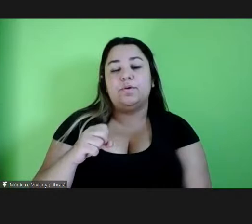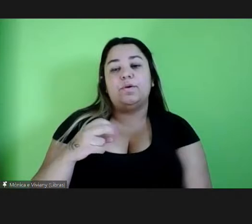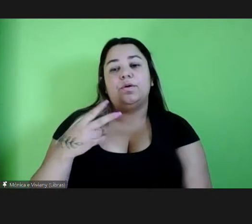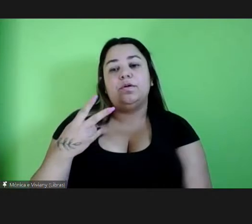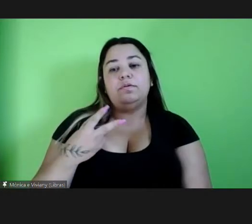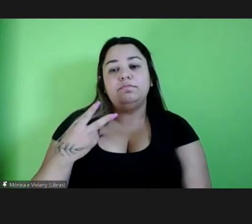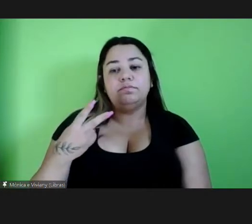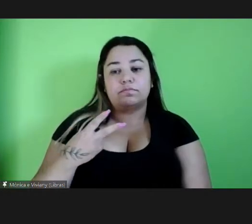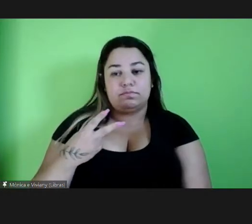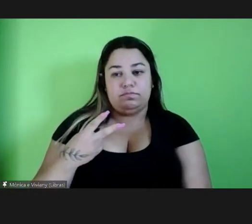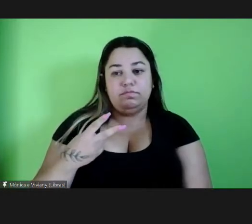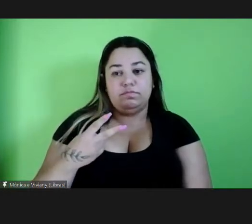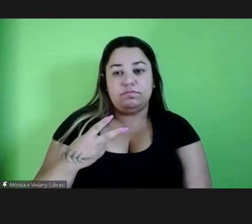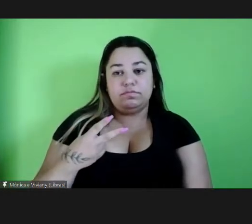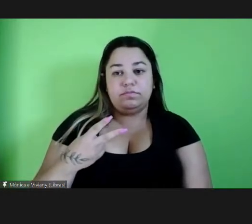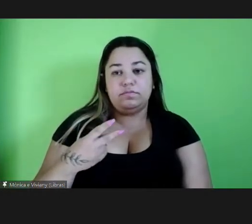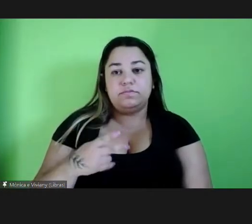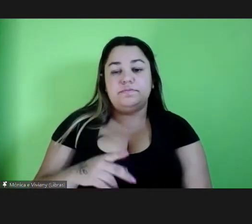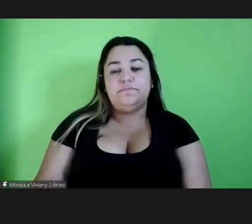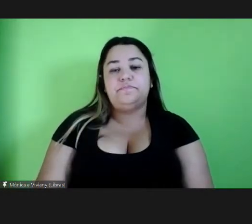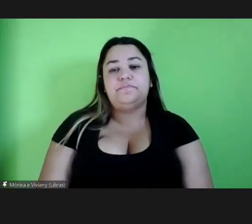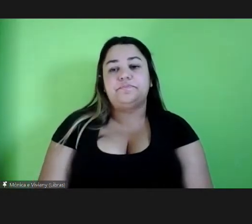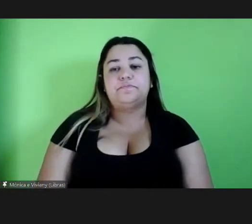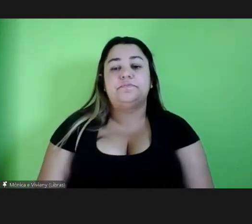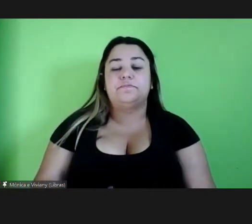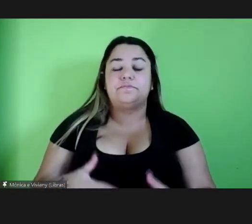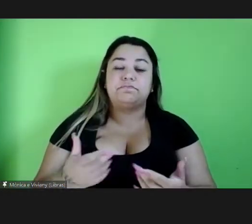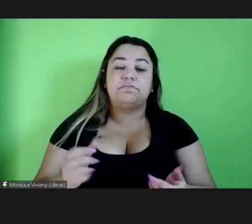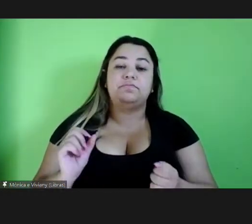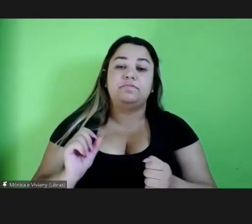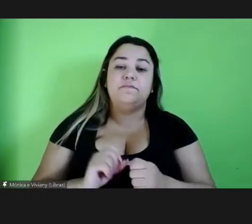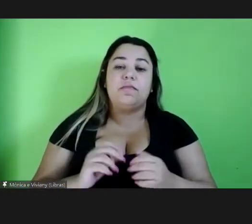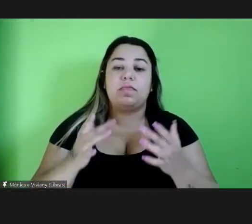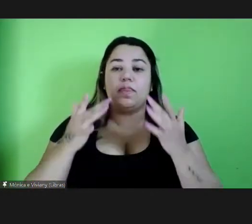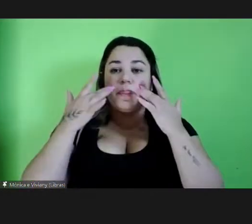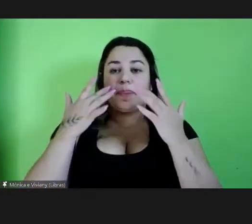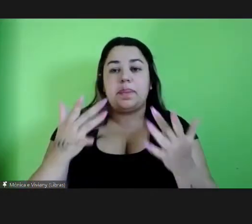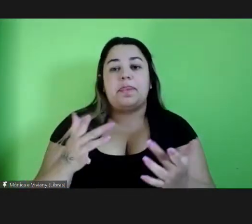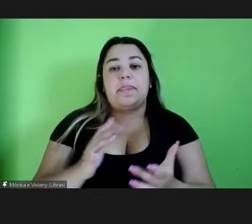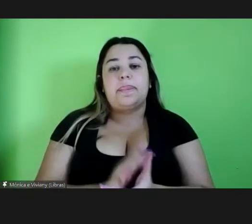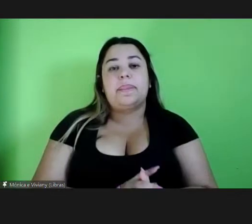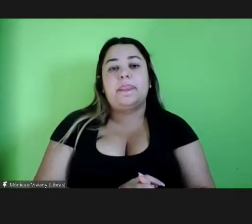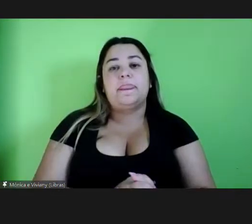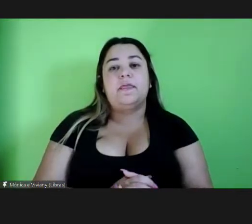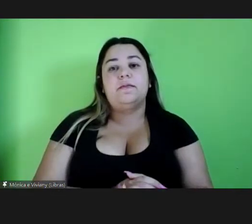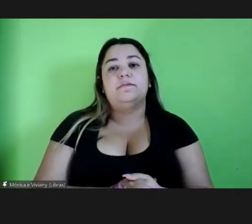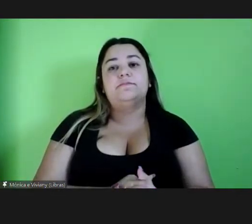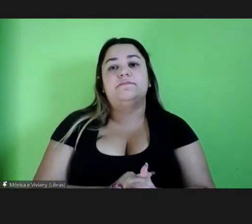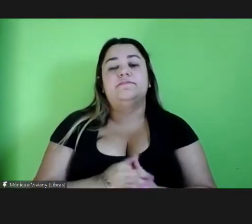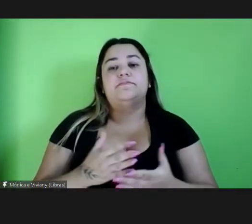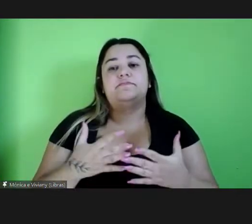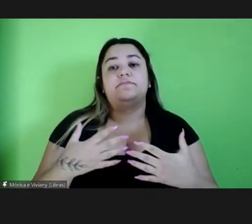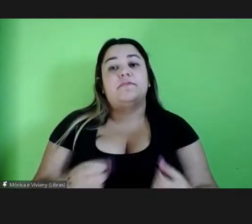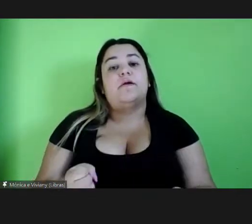So what I'll do now is I'll share my presentation and we'll take it from there.